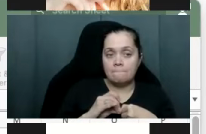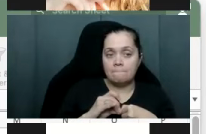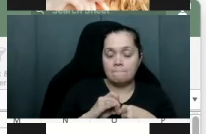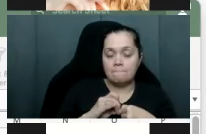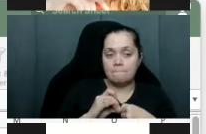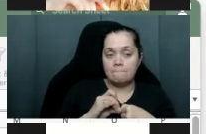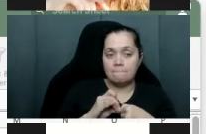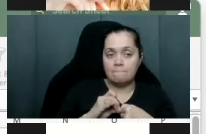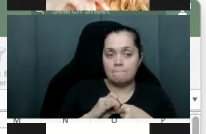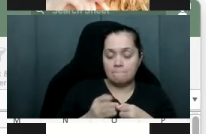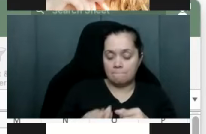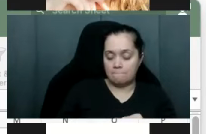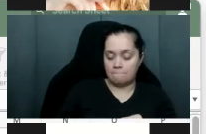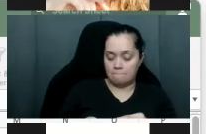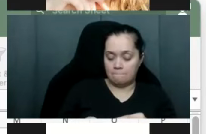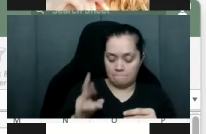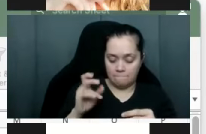Okay, let's see here.